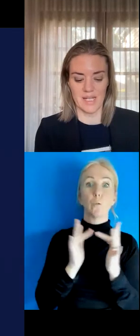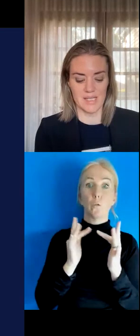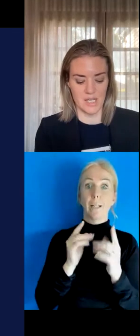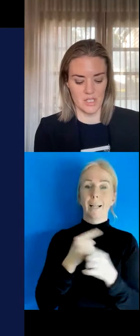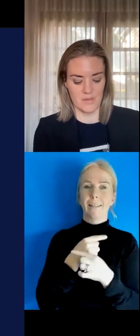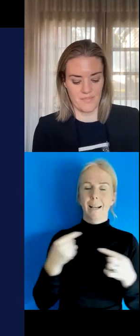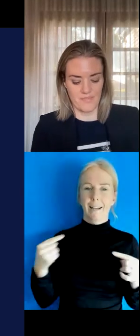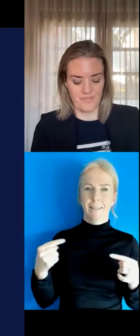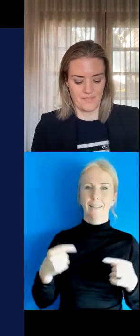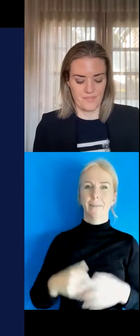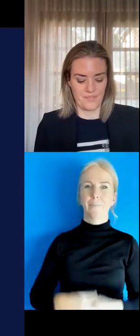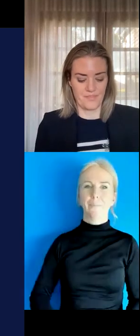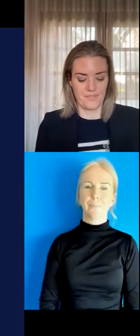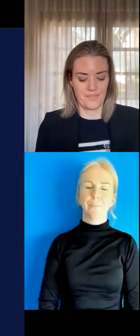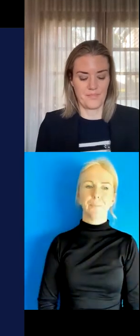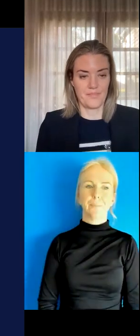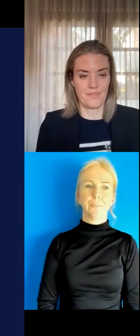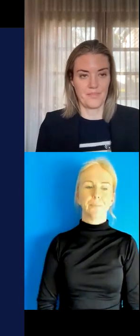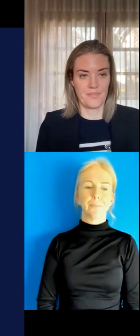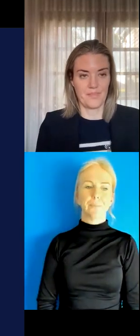following today's session.